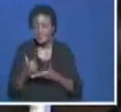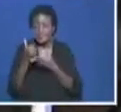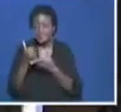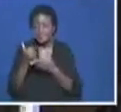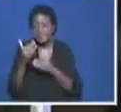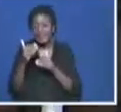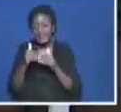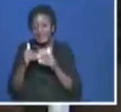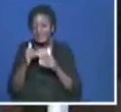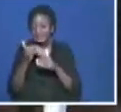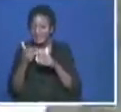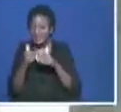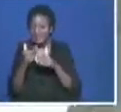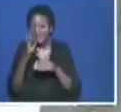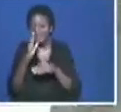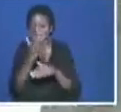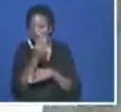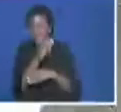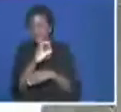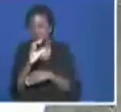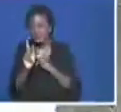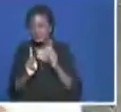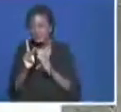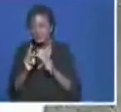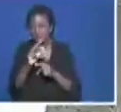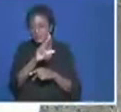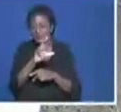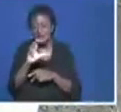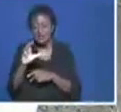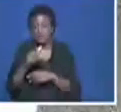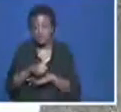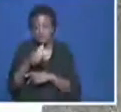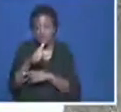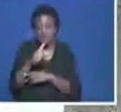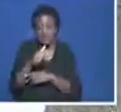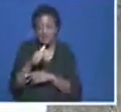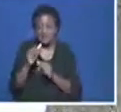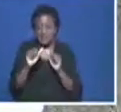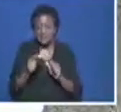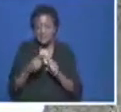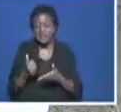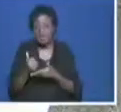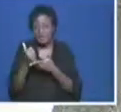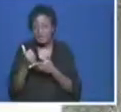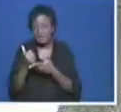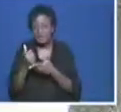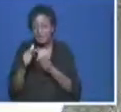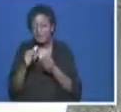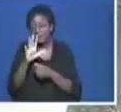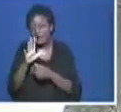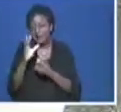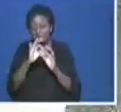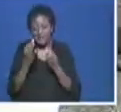least 1,500 persons, 300 bags, that is able to help at least five